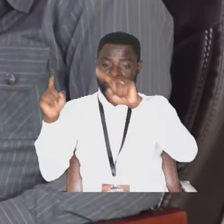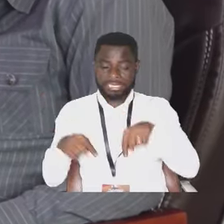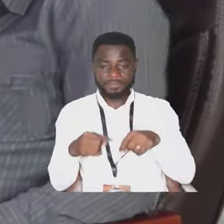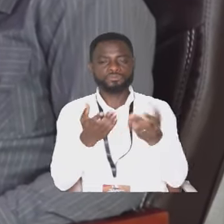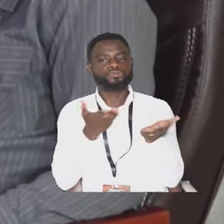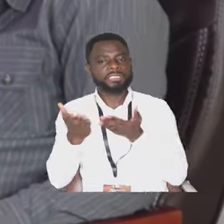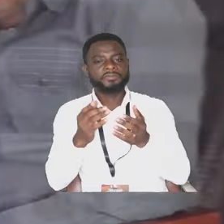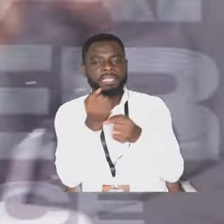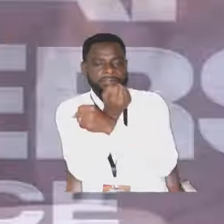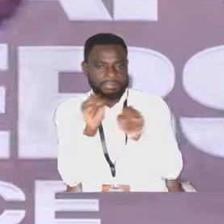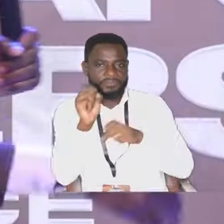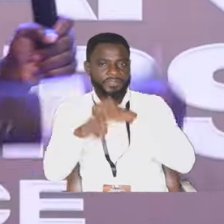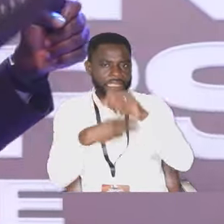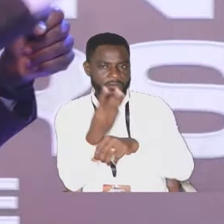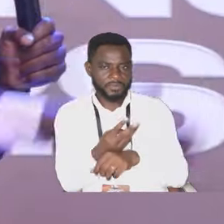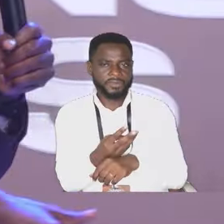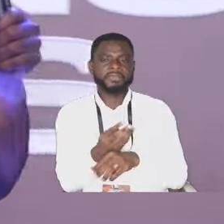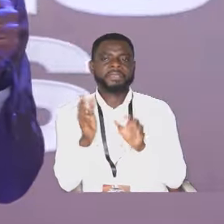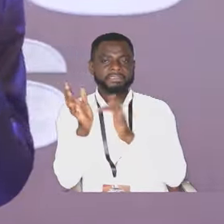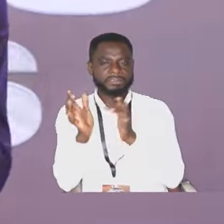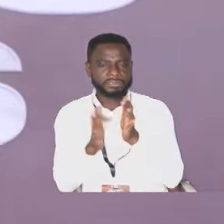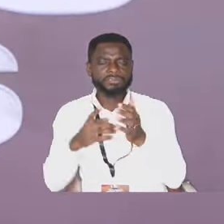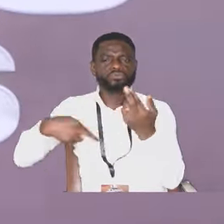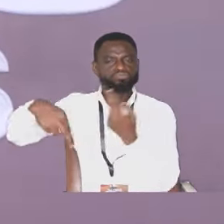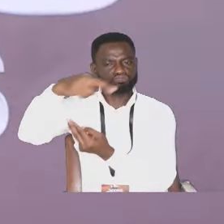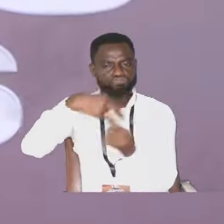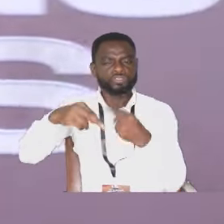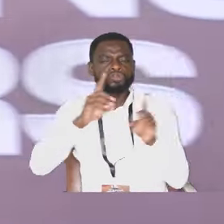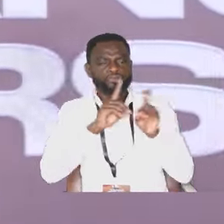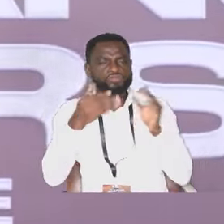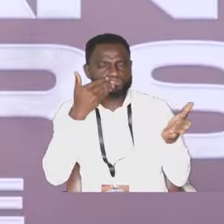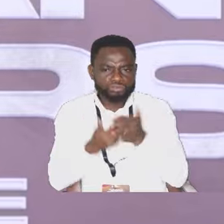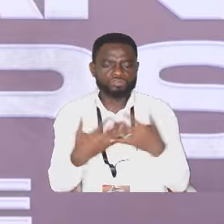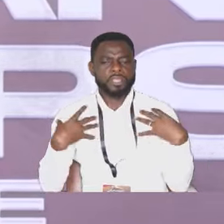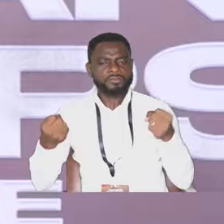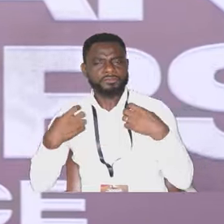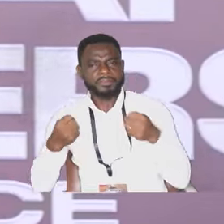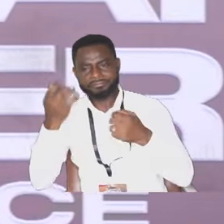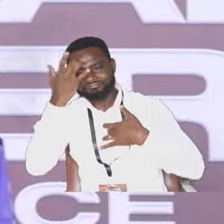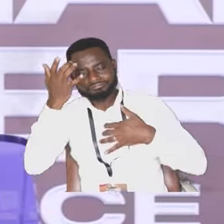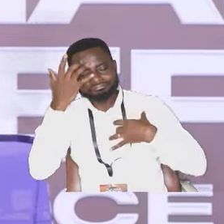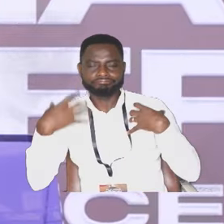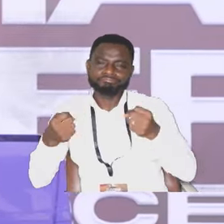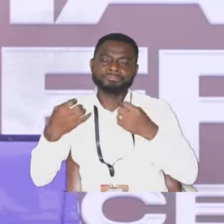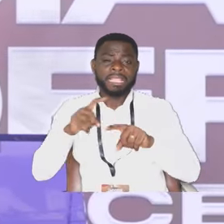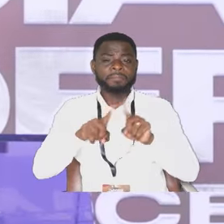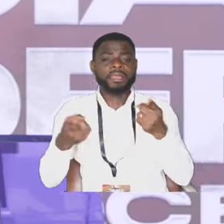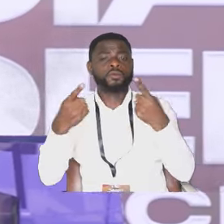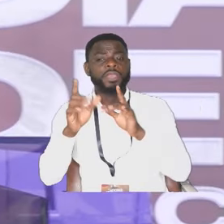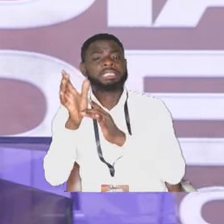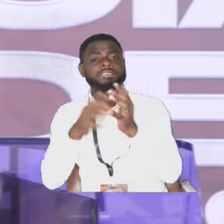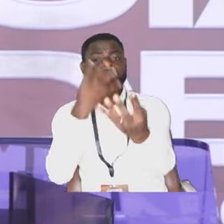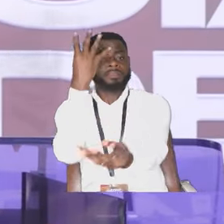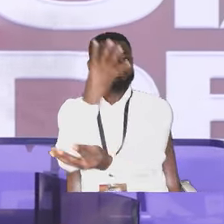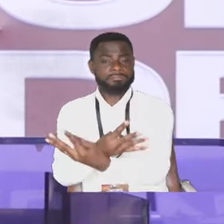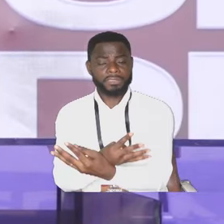whole world. And Jesus was going around doing good and healing people. But when Jesus was arrested with a criminal,